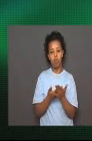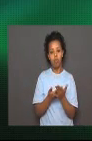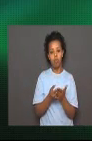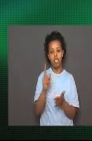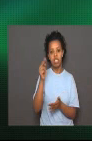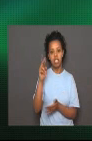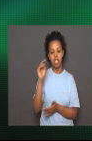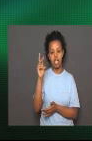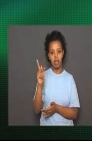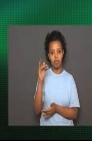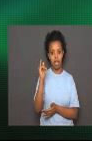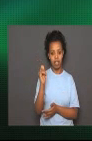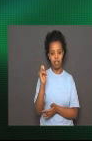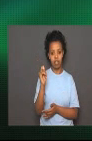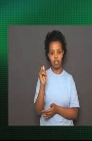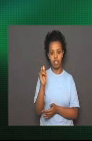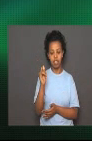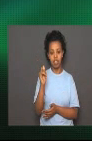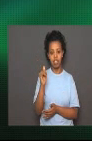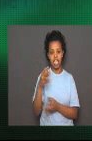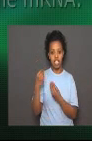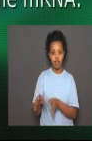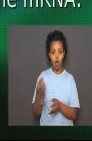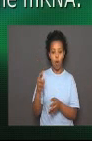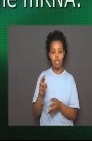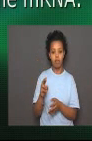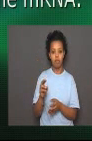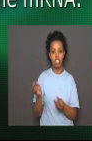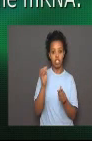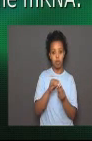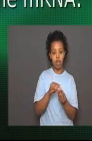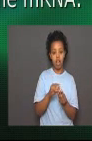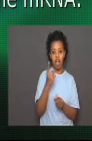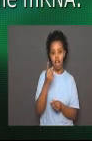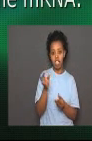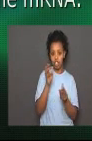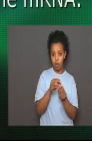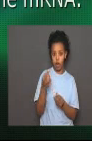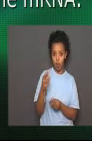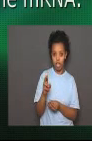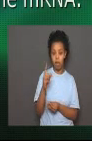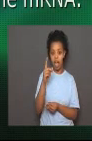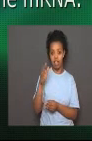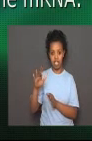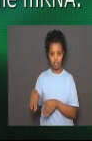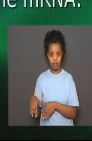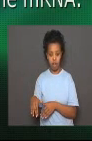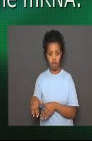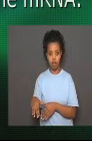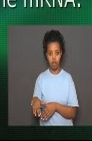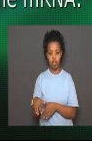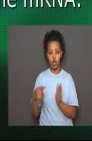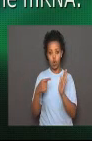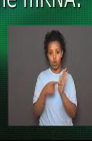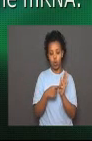is missed or inserted, it results in either one extra or one